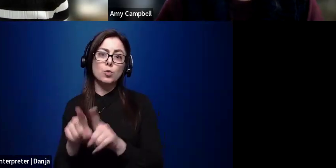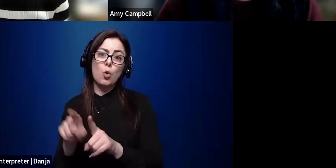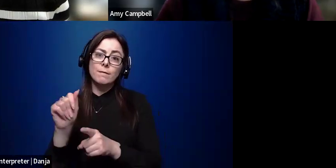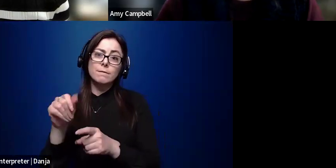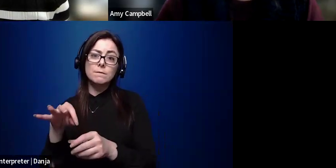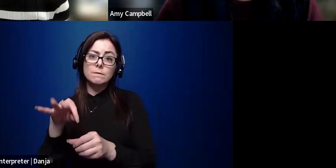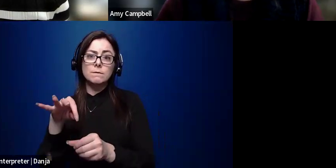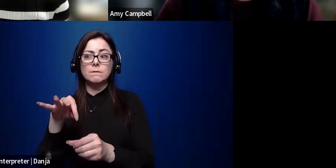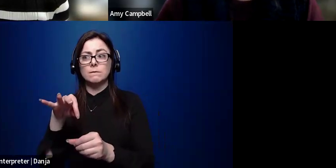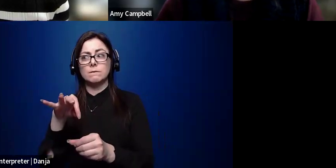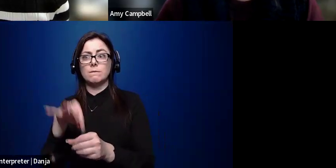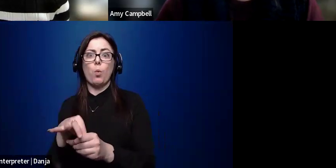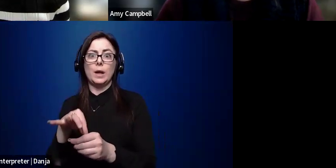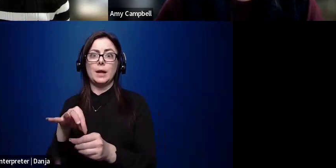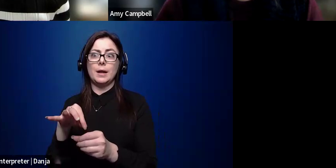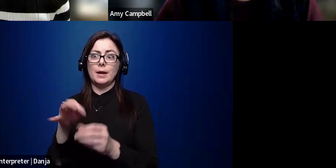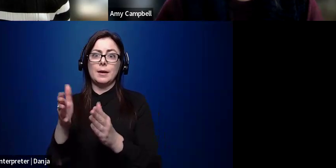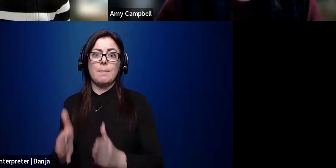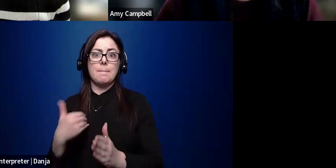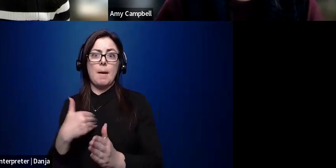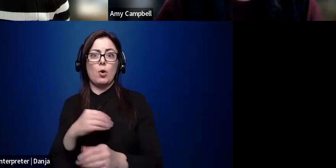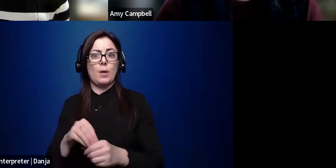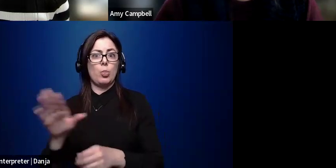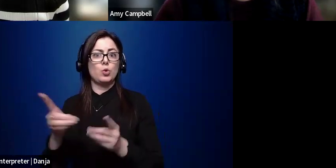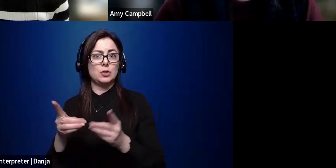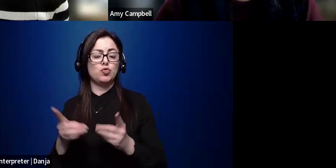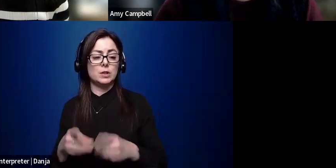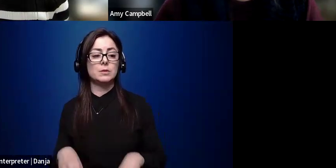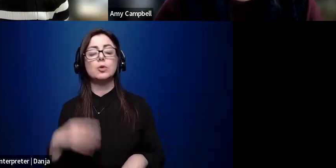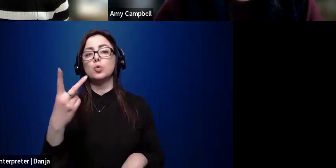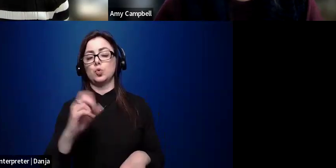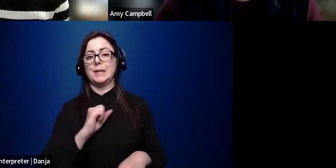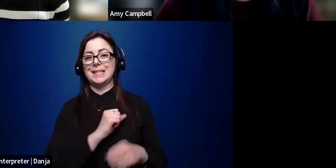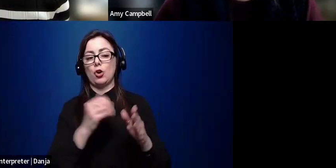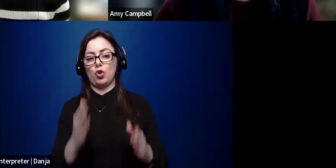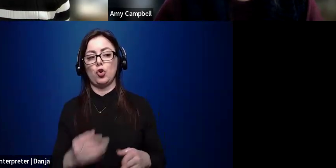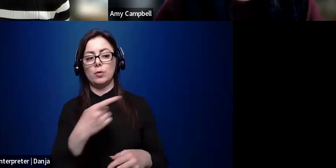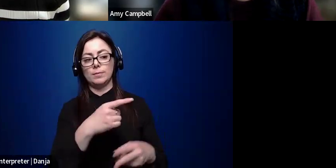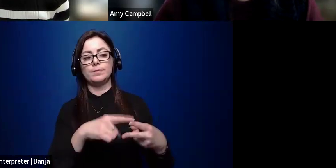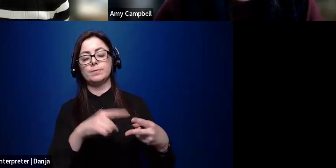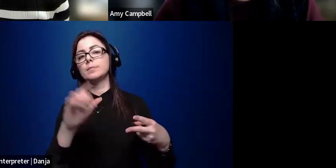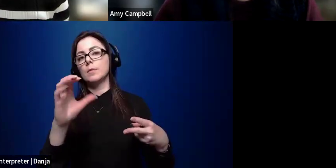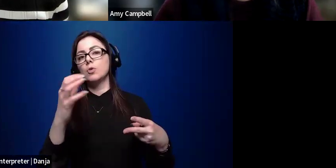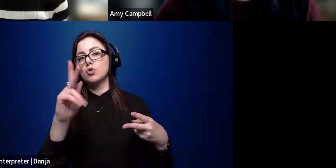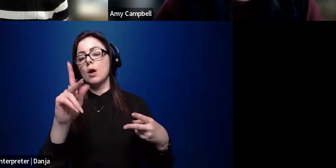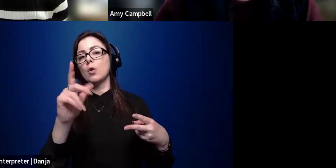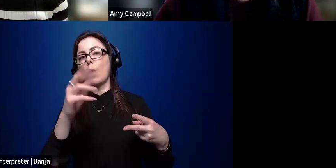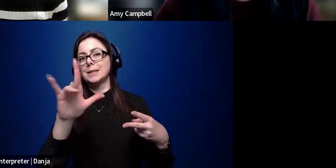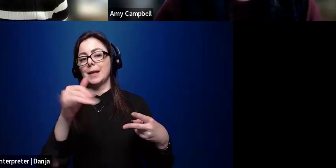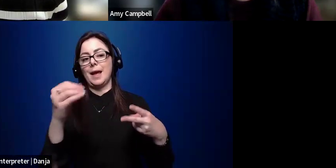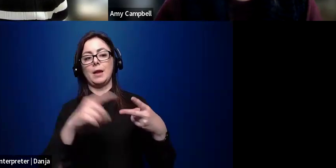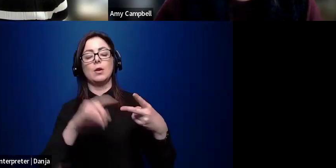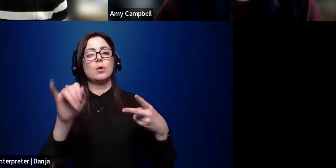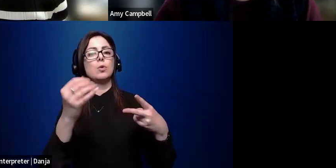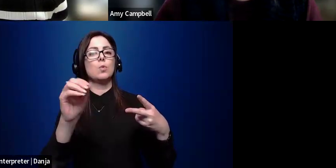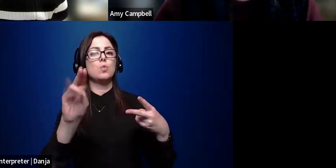life. So here's our 2 senators, Senators Grassley and Ernst, and you can look up their